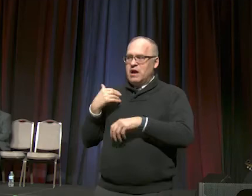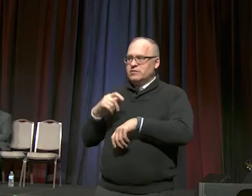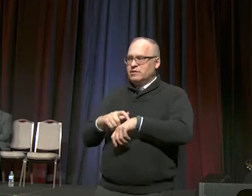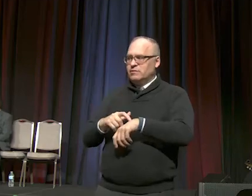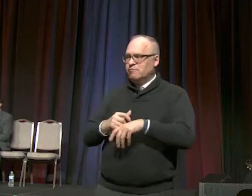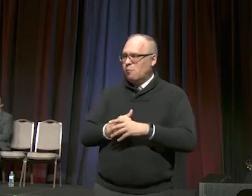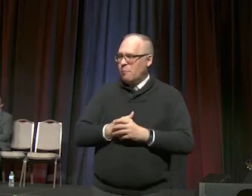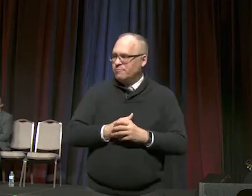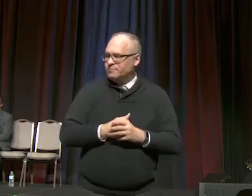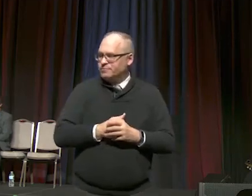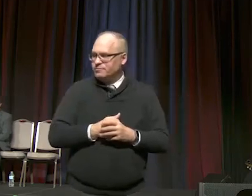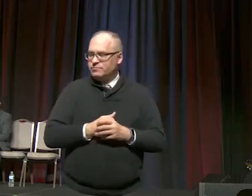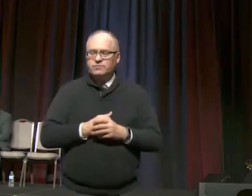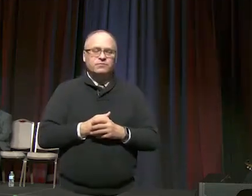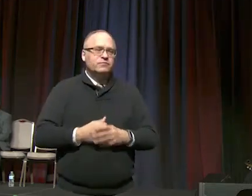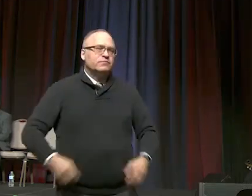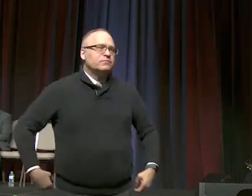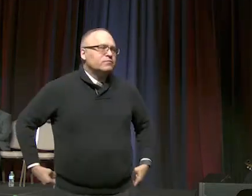thank you.